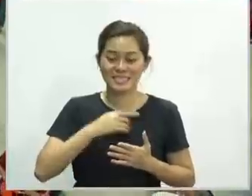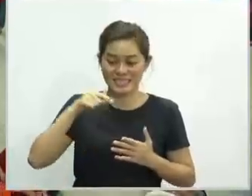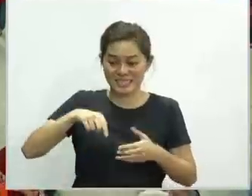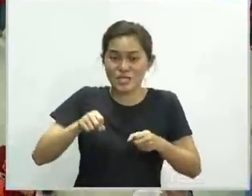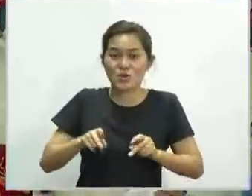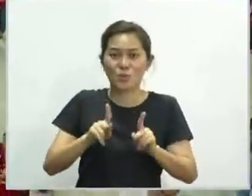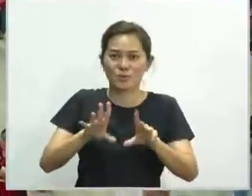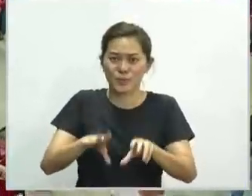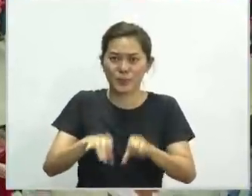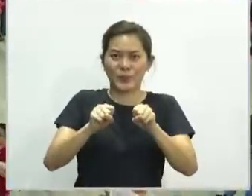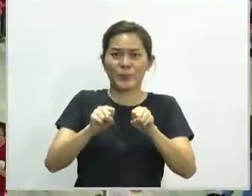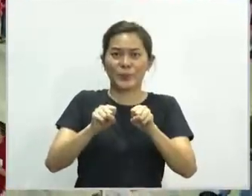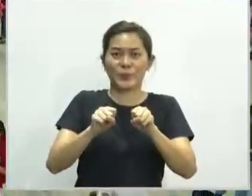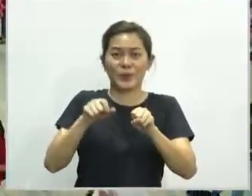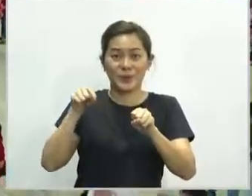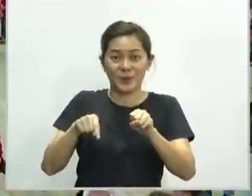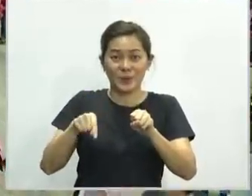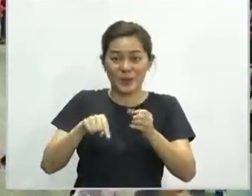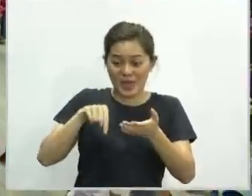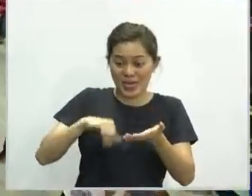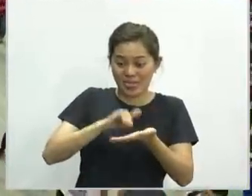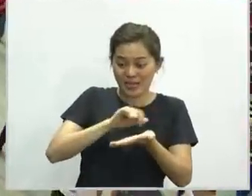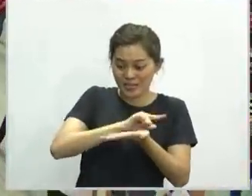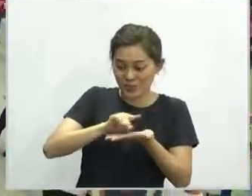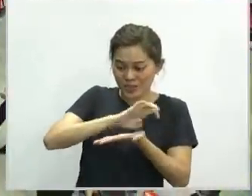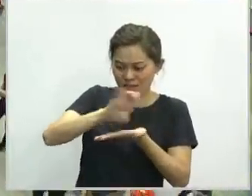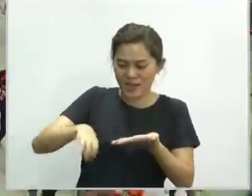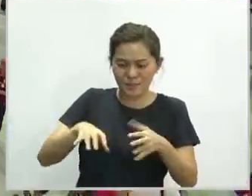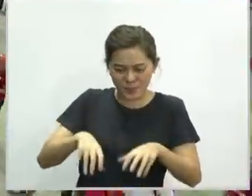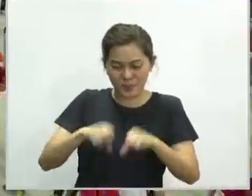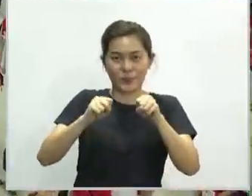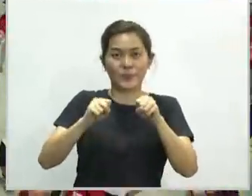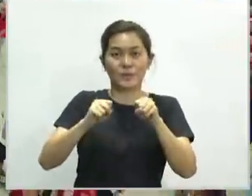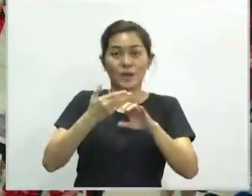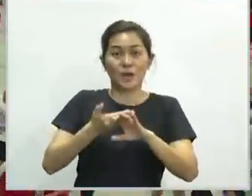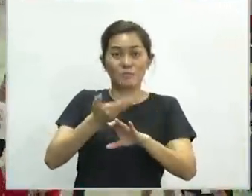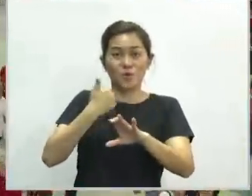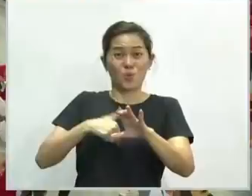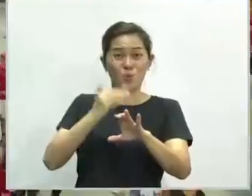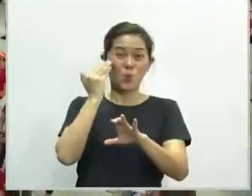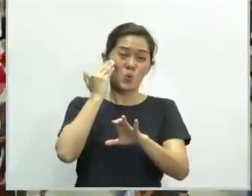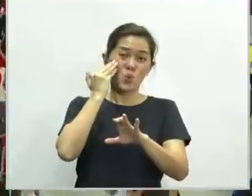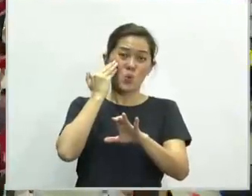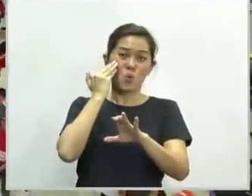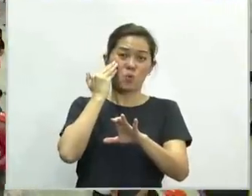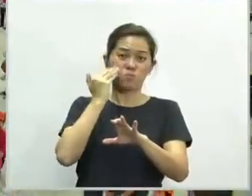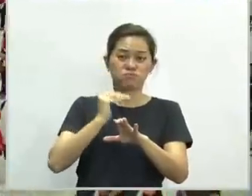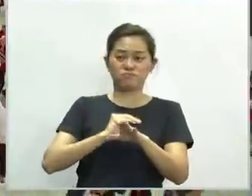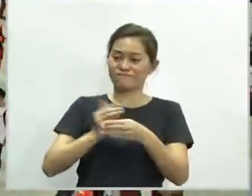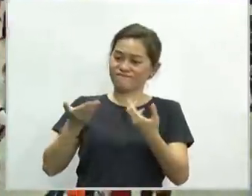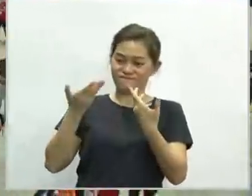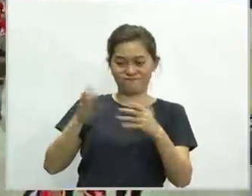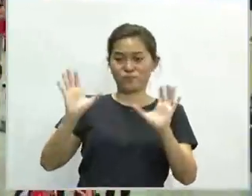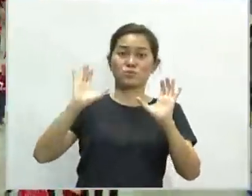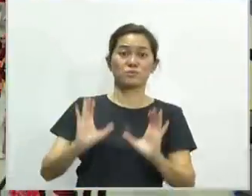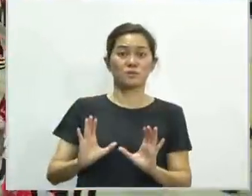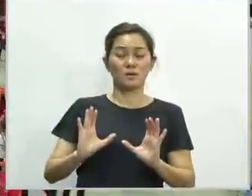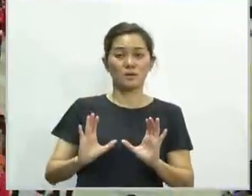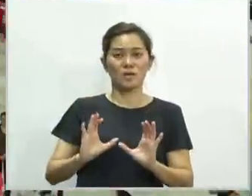opportunity of this weekend. Before we know it, it's going to be over.